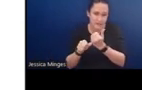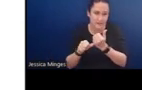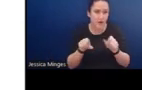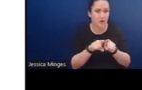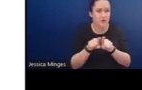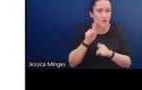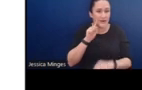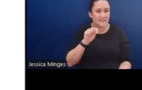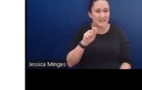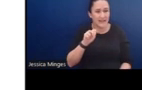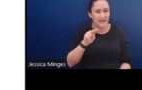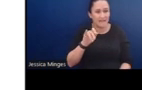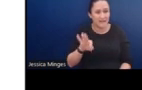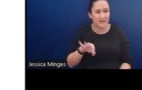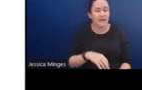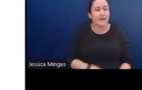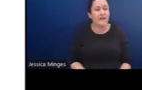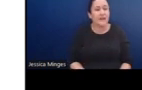And then no states with the